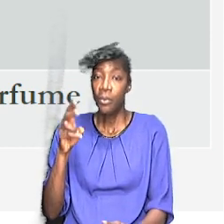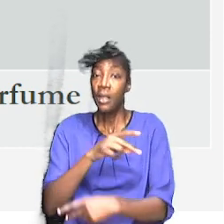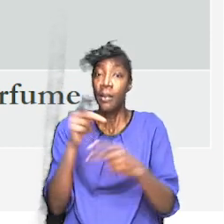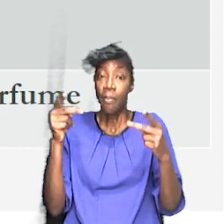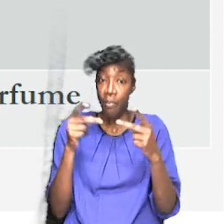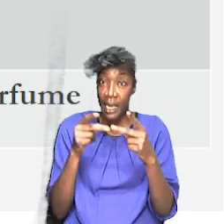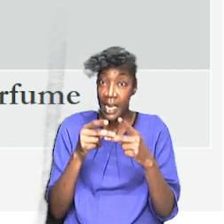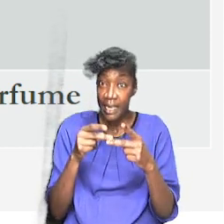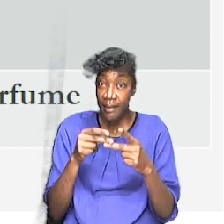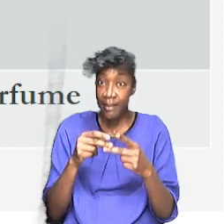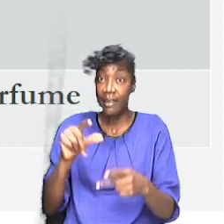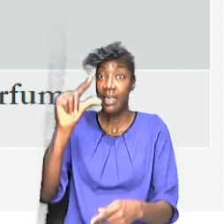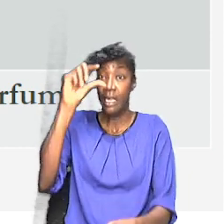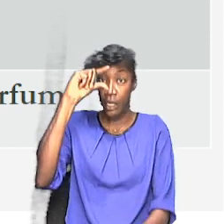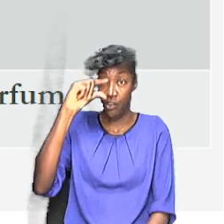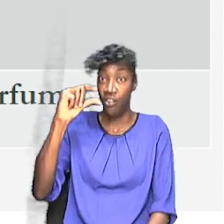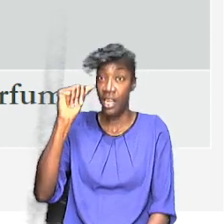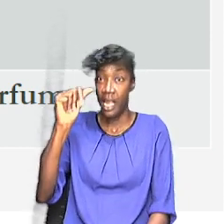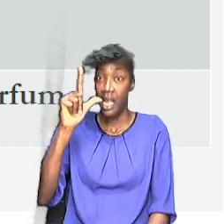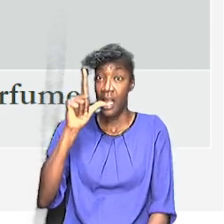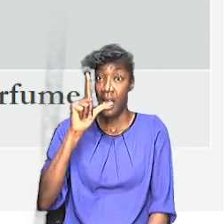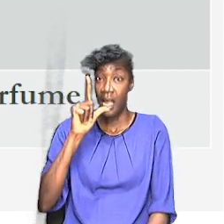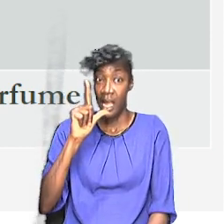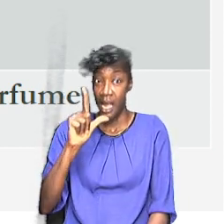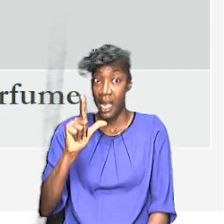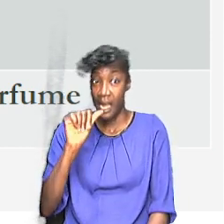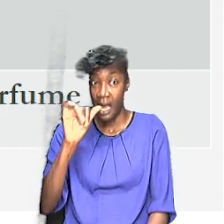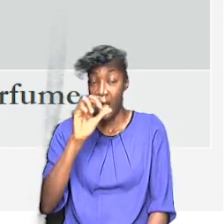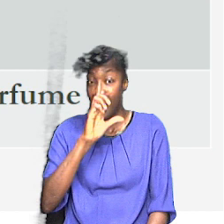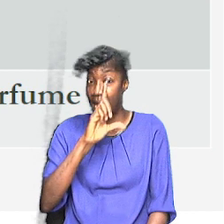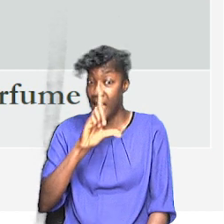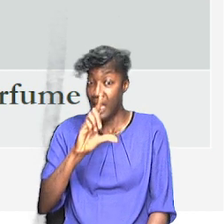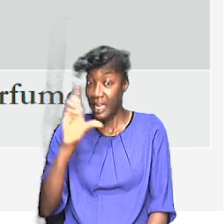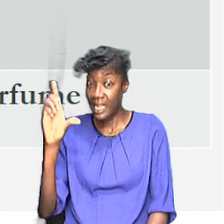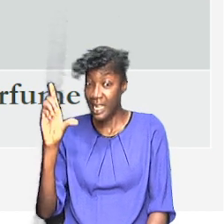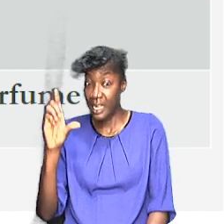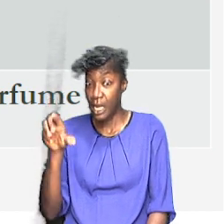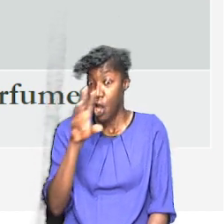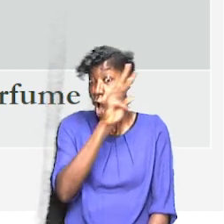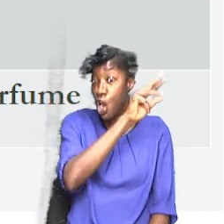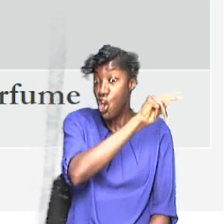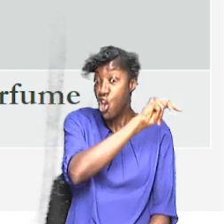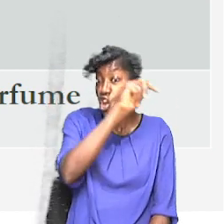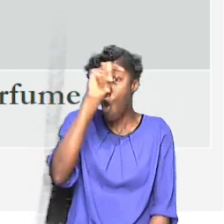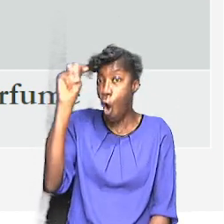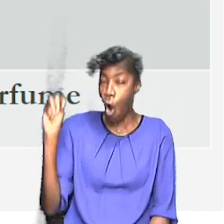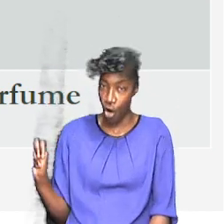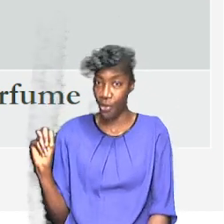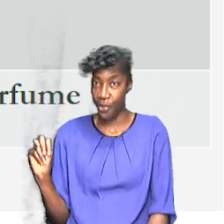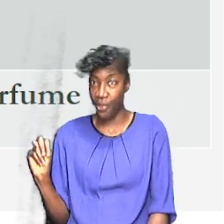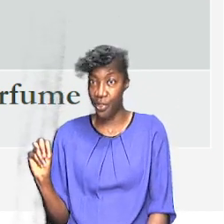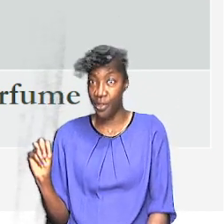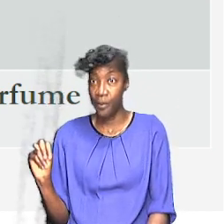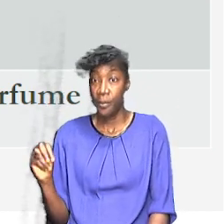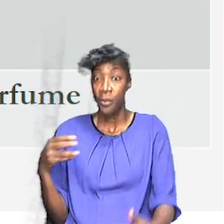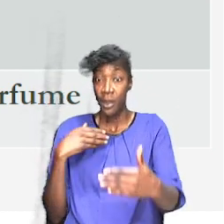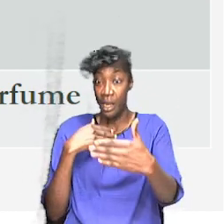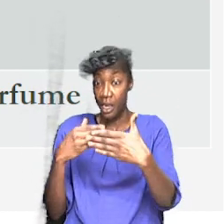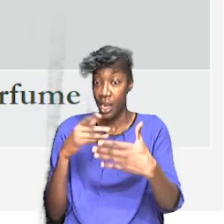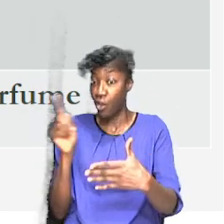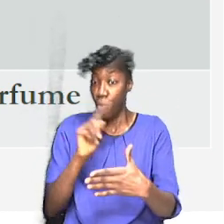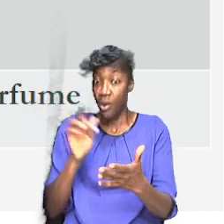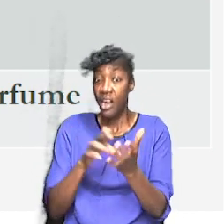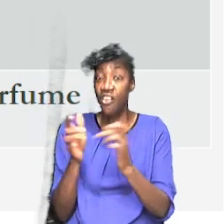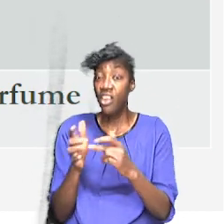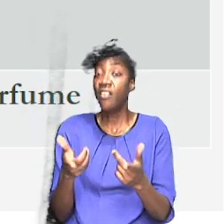Galilee. Now, Galilee, brethren, is northern Palestine. Galilee is to the north. Galilee is near to where Jesus